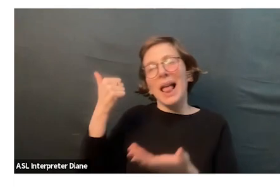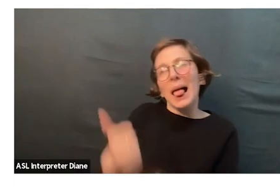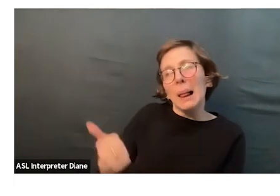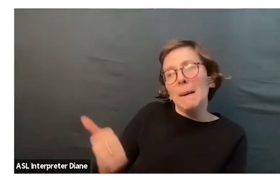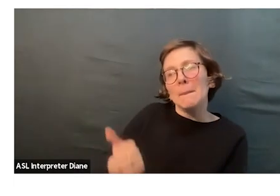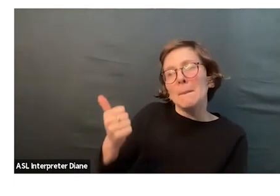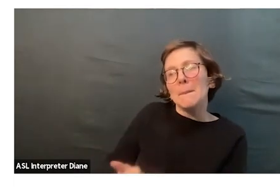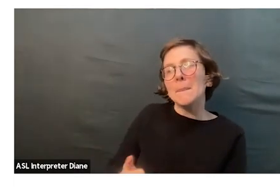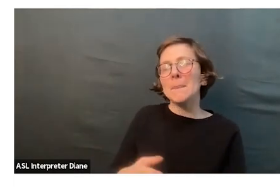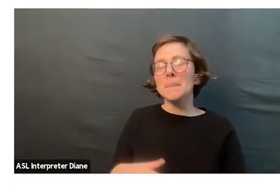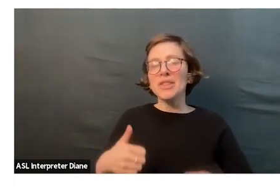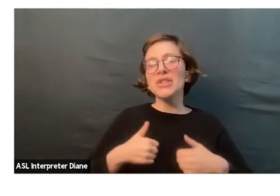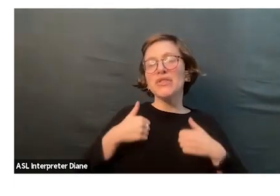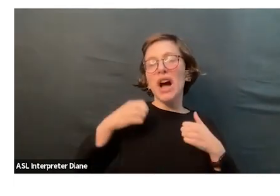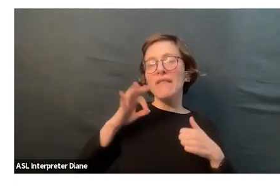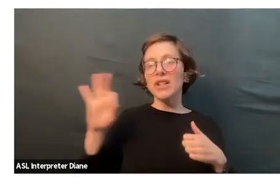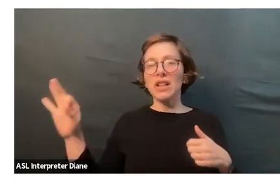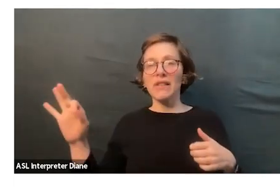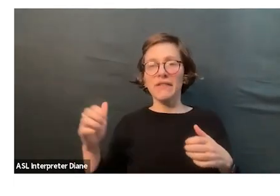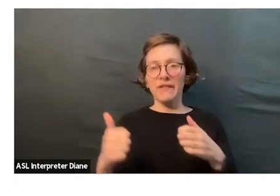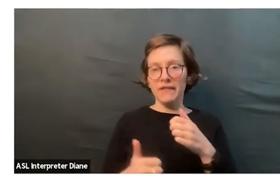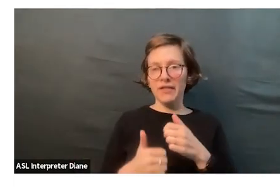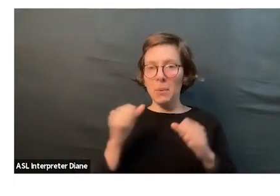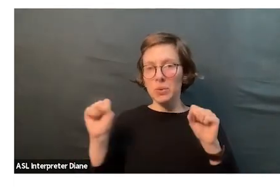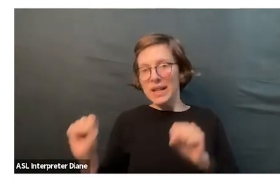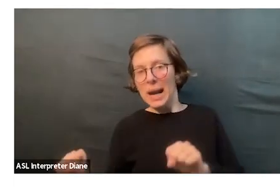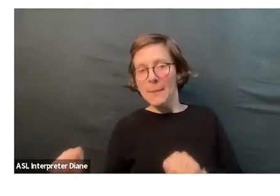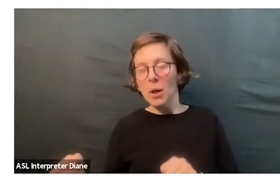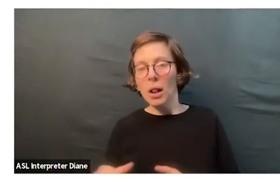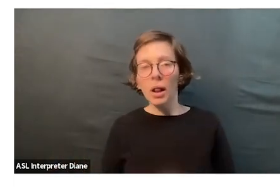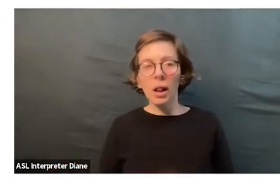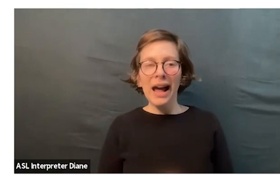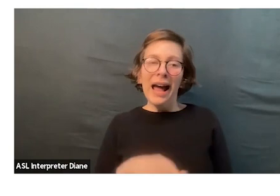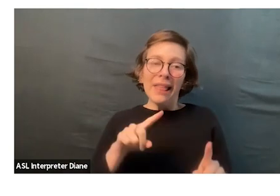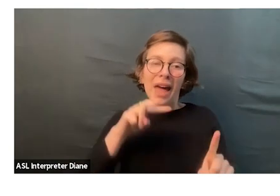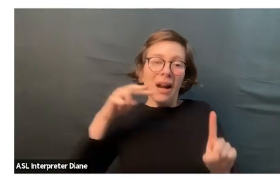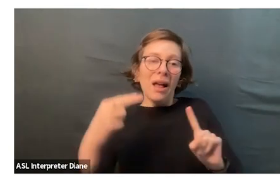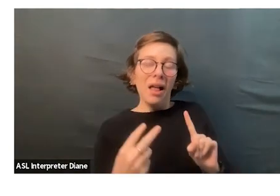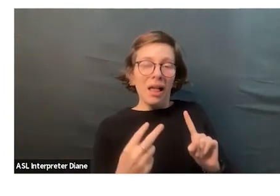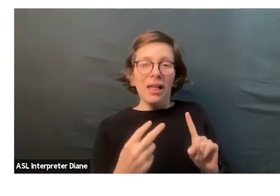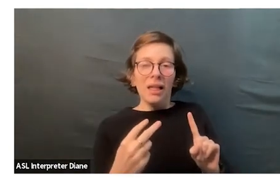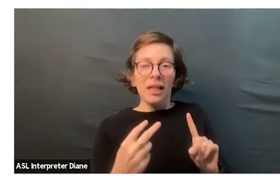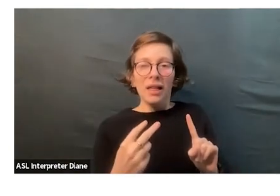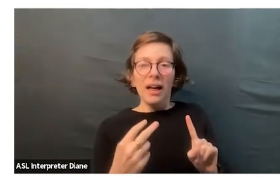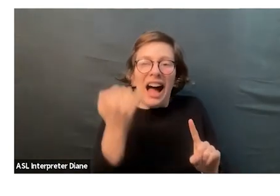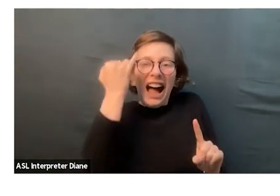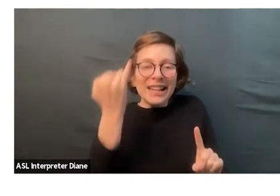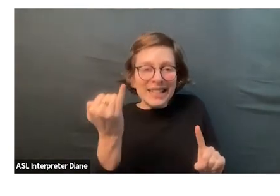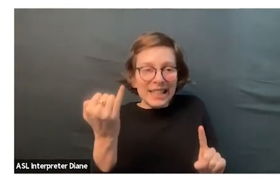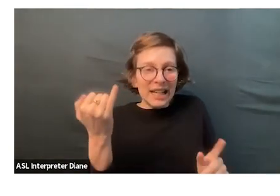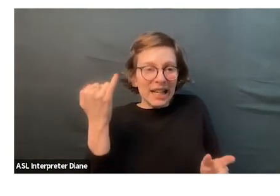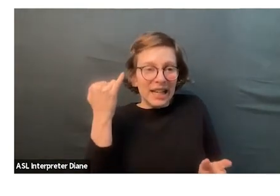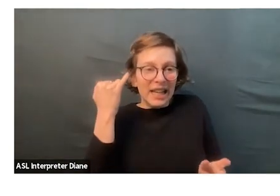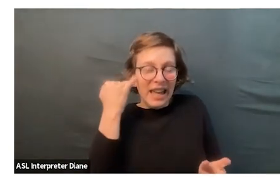godforsaken places that are devastated by war and corruption. So isn't it better that a museum in Berlin houses